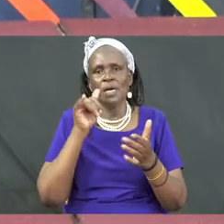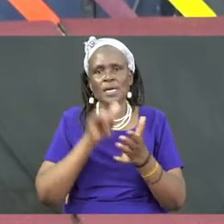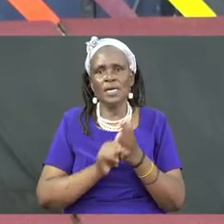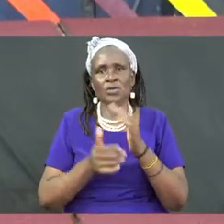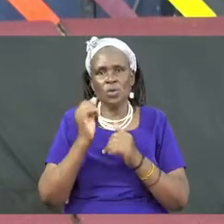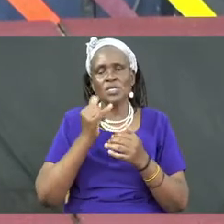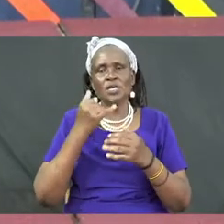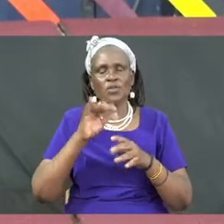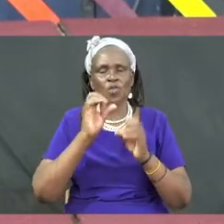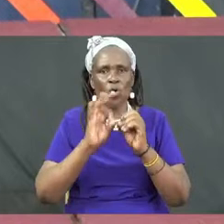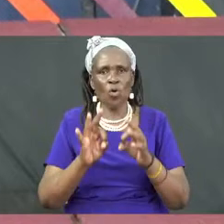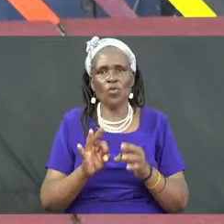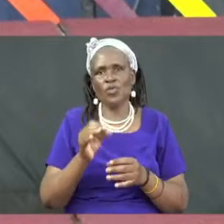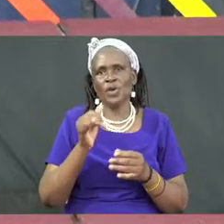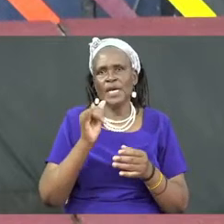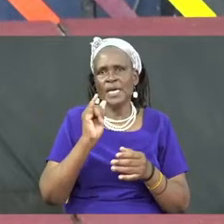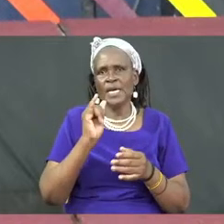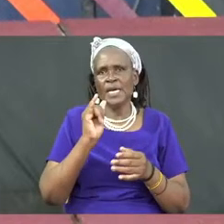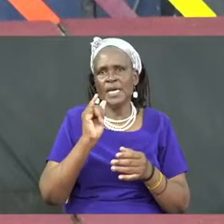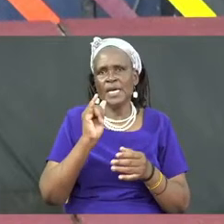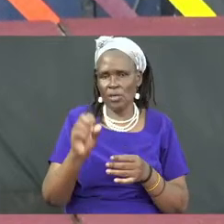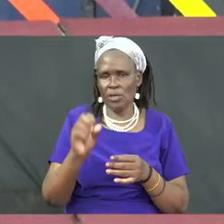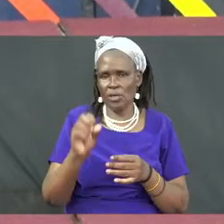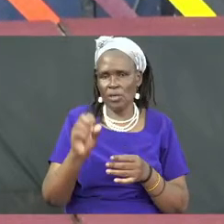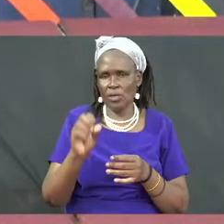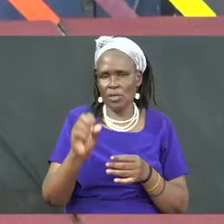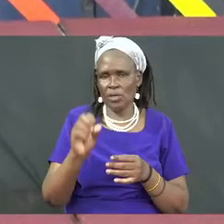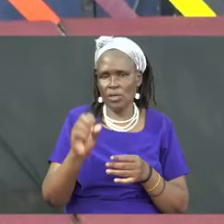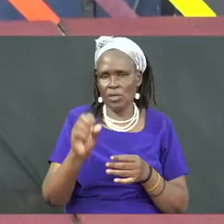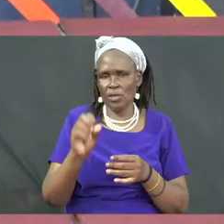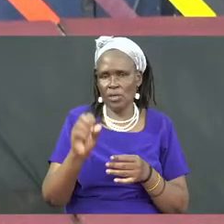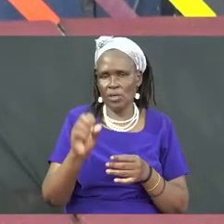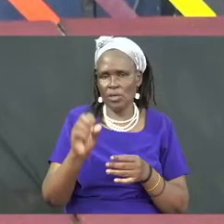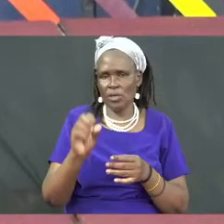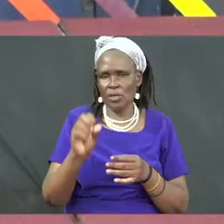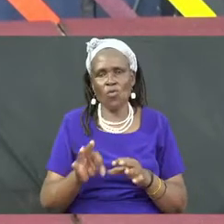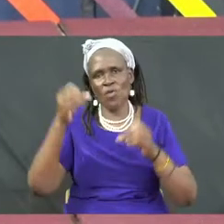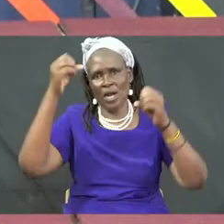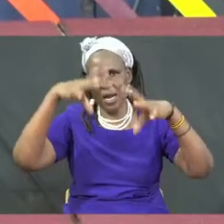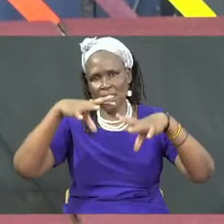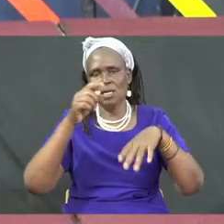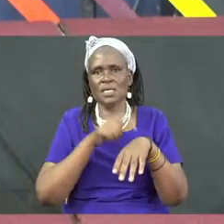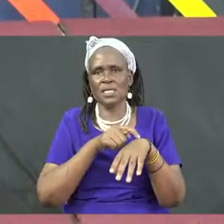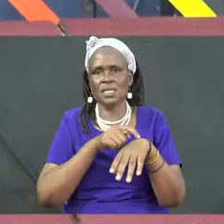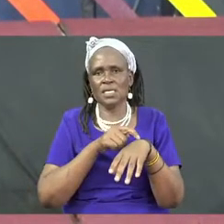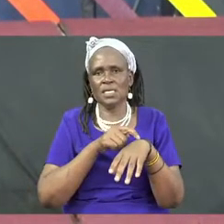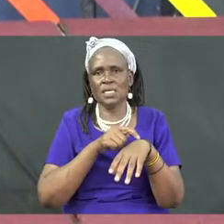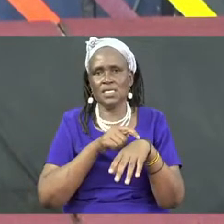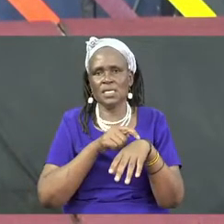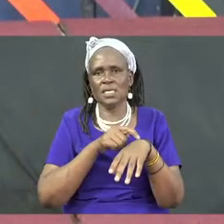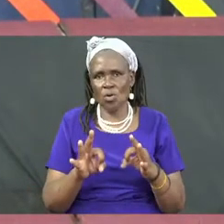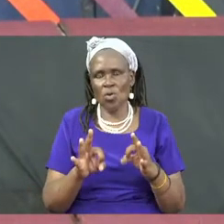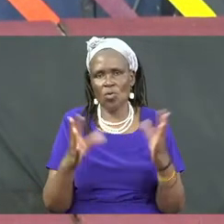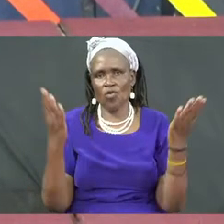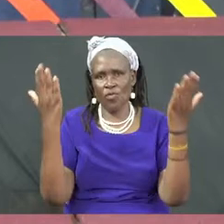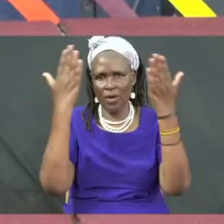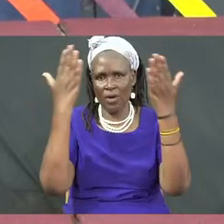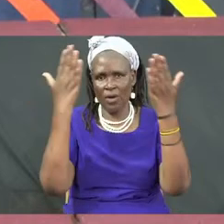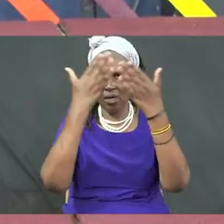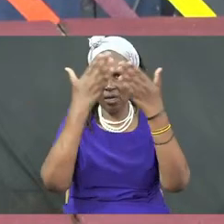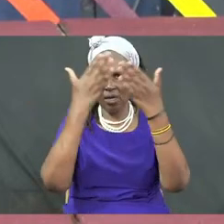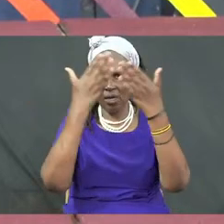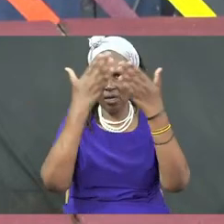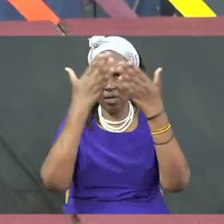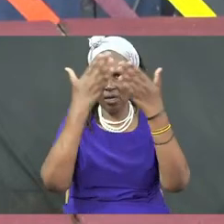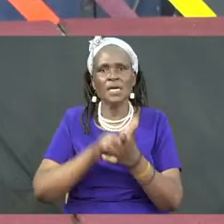of incredulity. It was the season of light. It was the season of darkness.